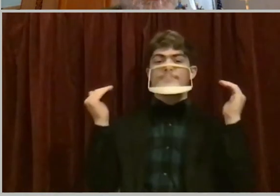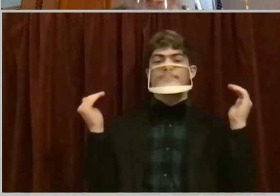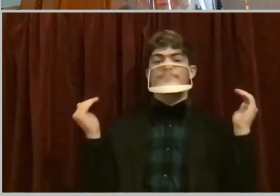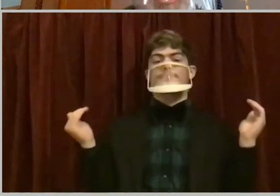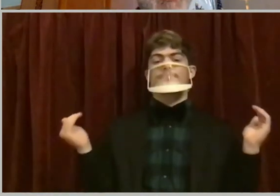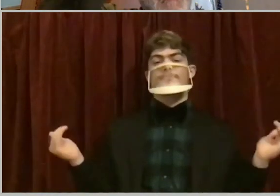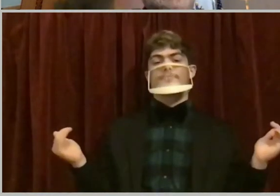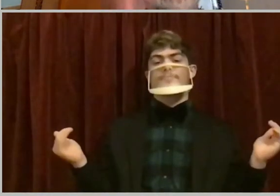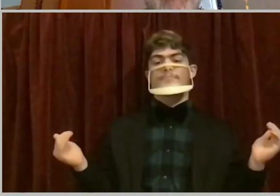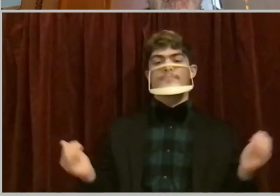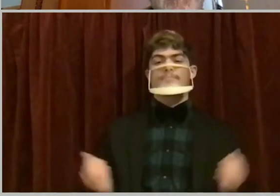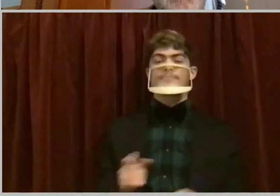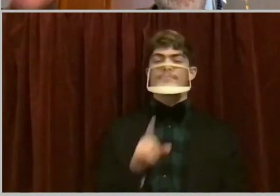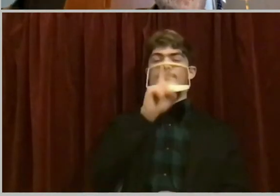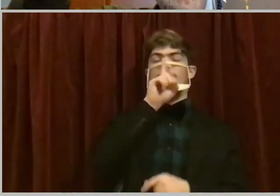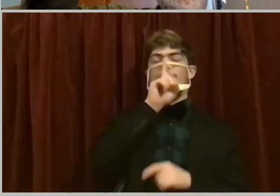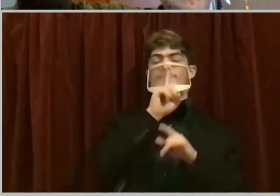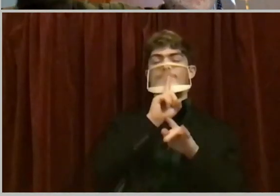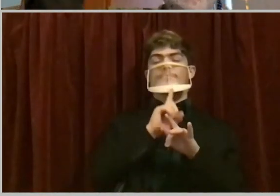peace.